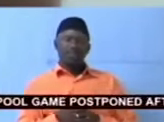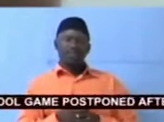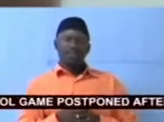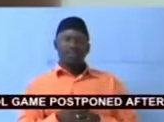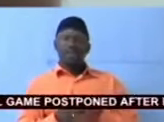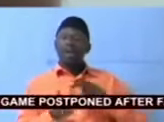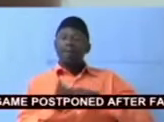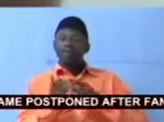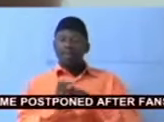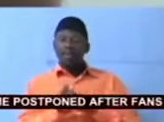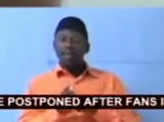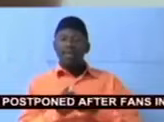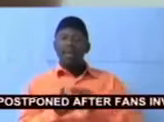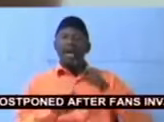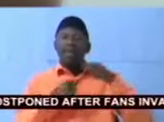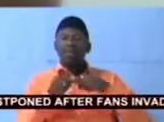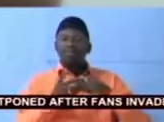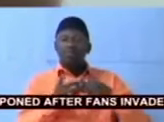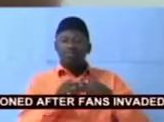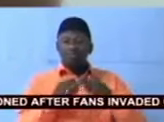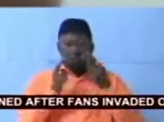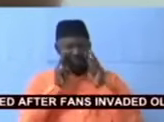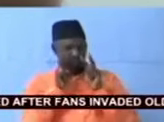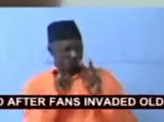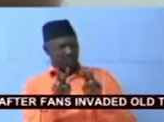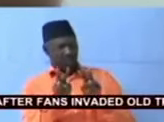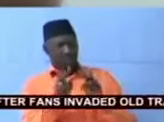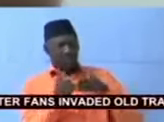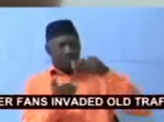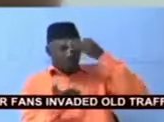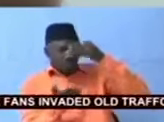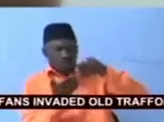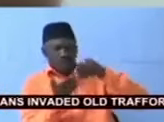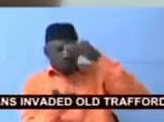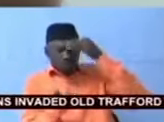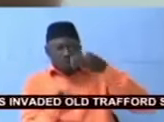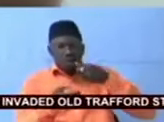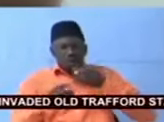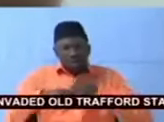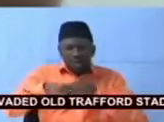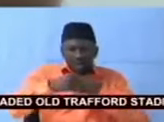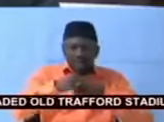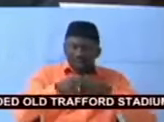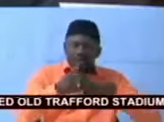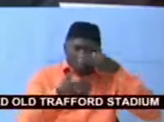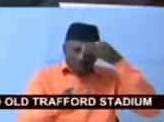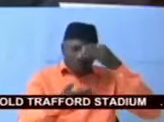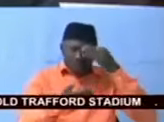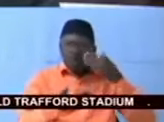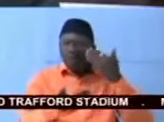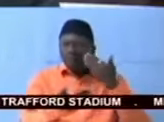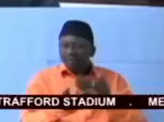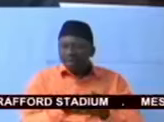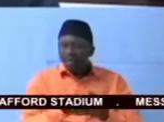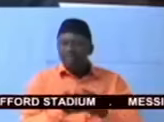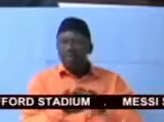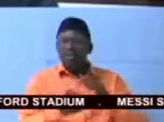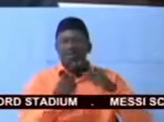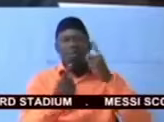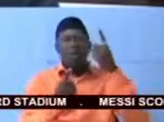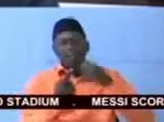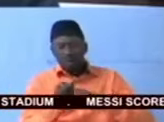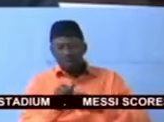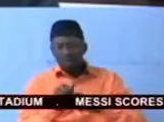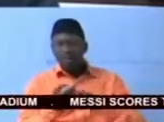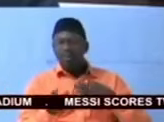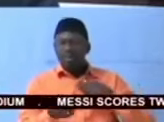own court. Bon mun nañu wax na jangaw bi nga jangé ci ron magistrate bu mag bobu ganaw bi ci nga taxu nak ci sa até kay bopa. That's correct.